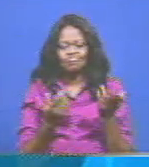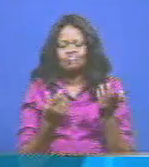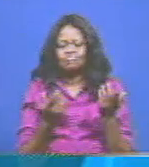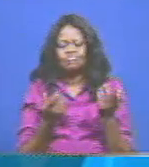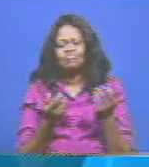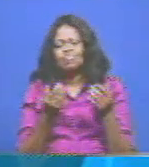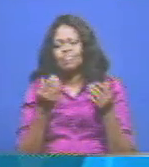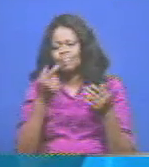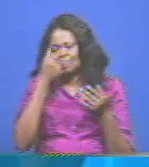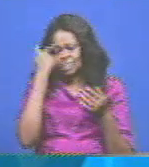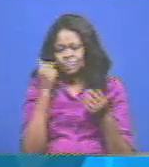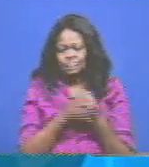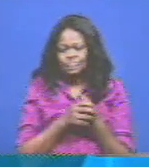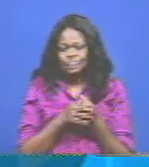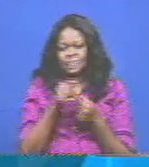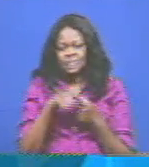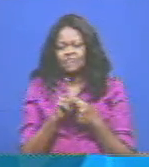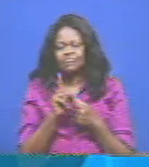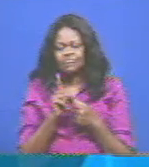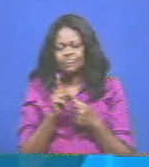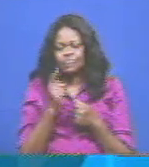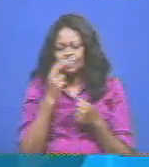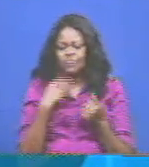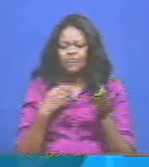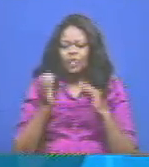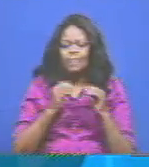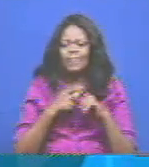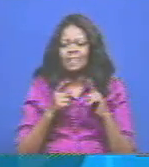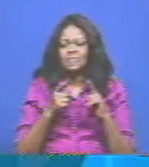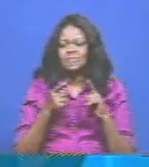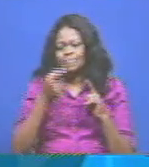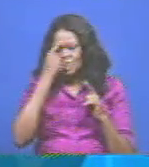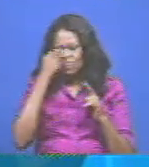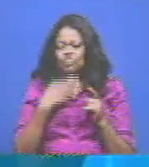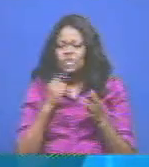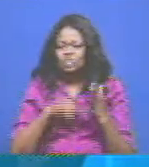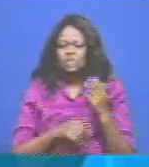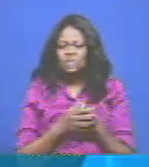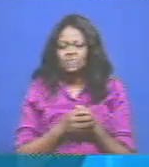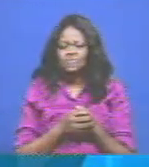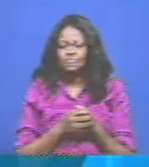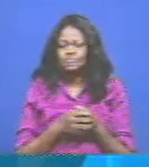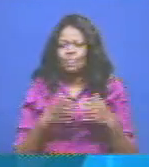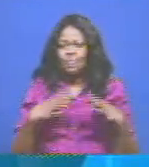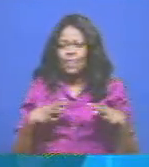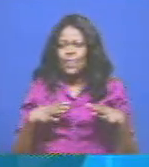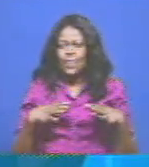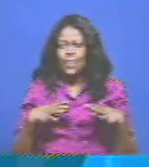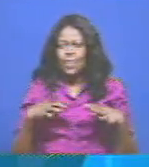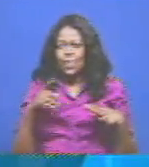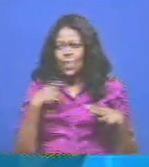never touched on any corruption, but because he wanted people who